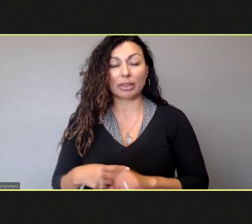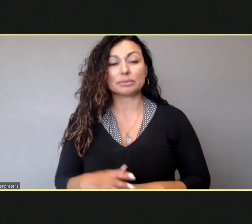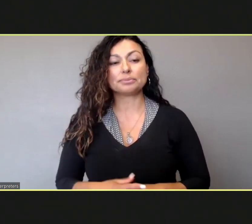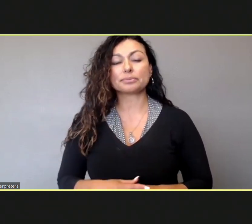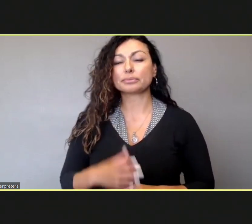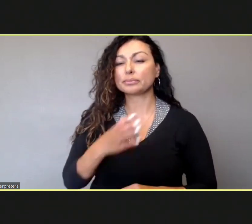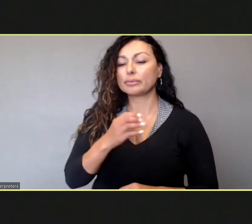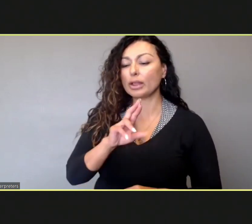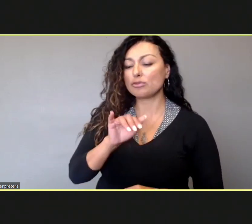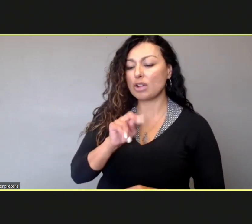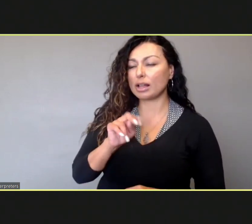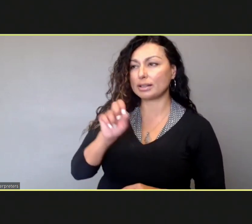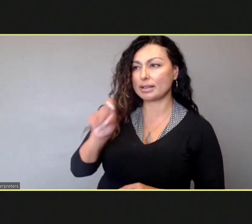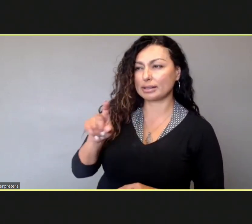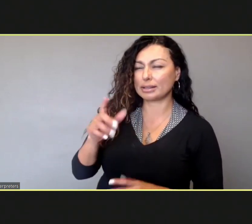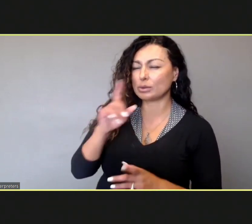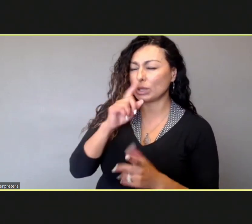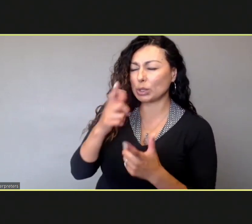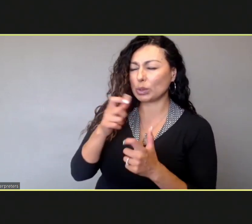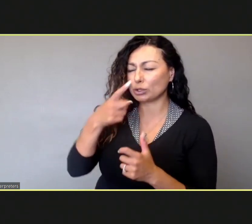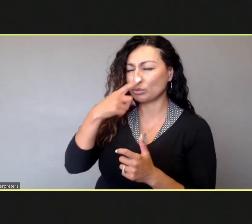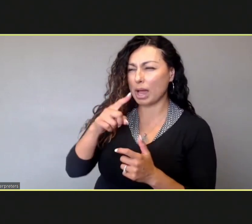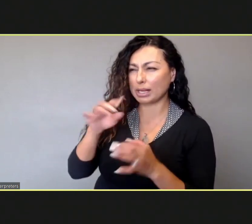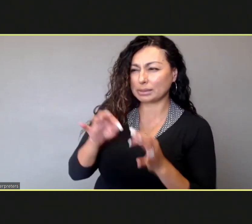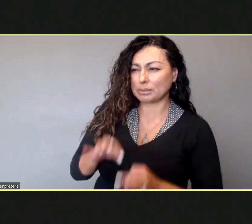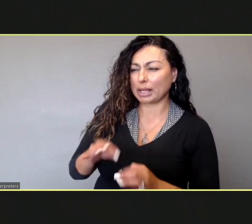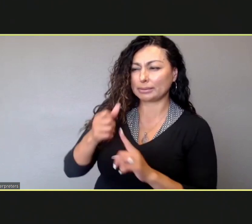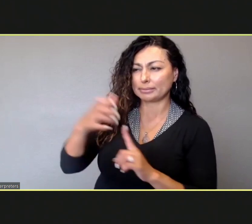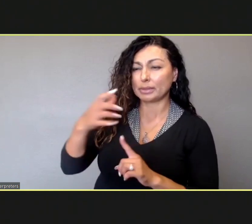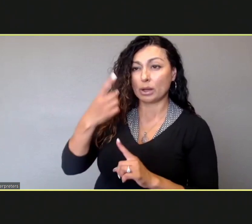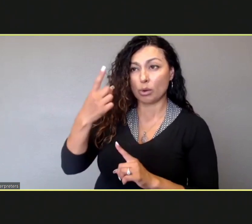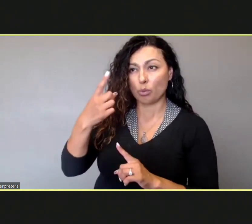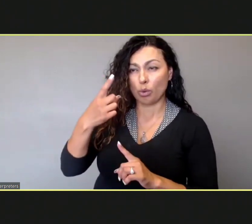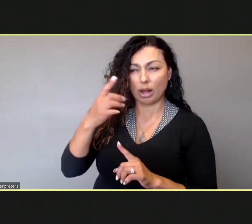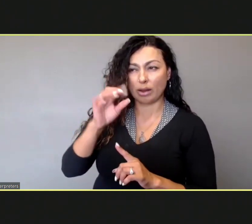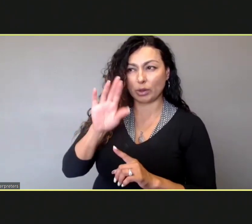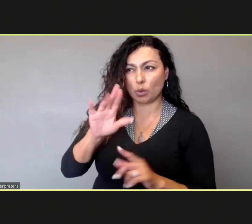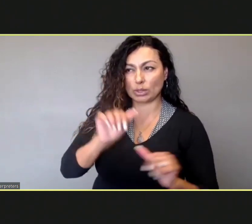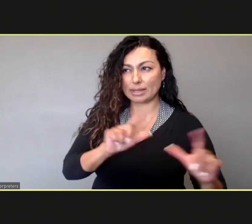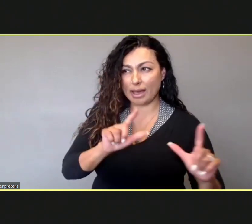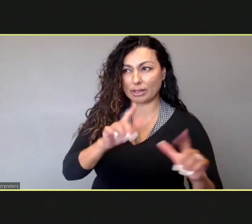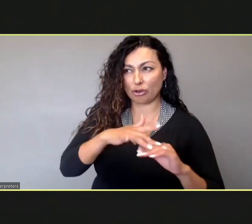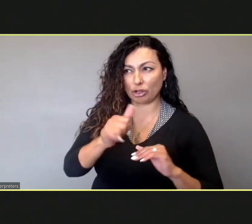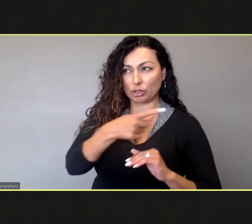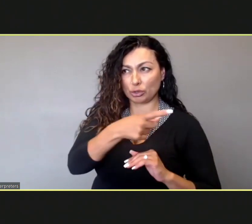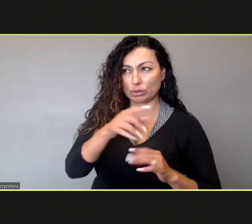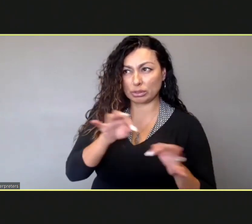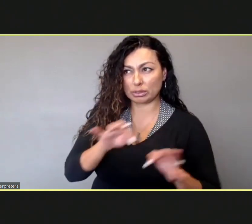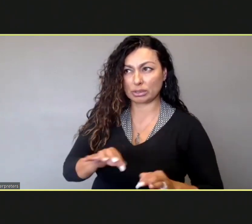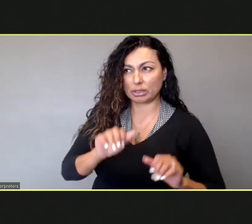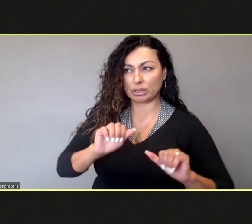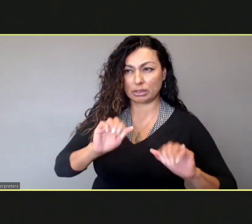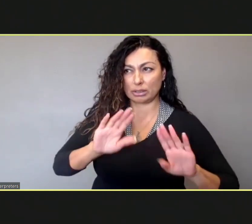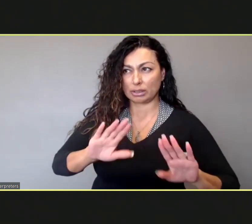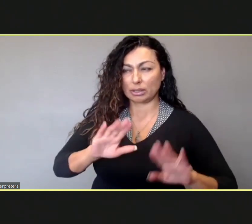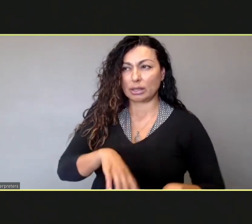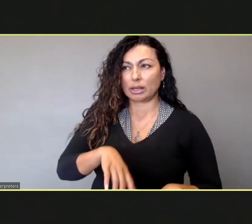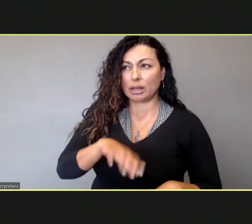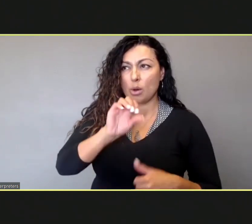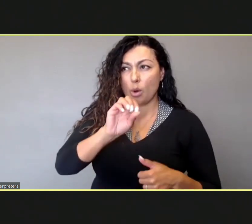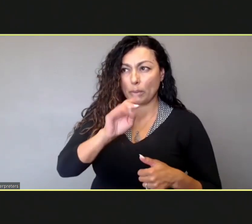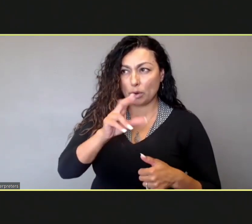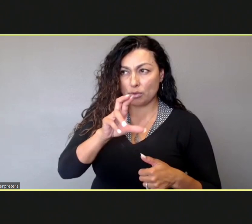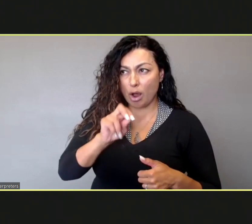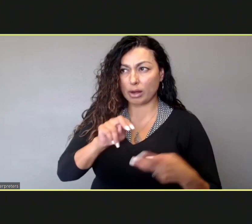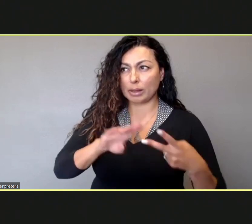don't mind explaining in some detail, earlier on one of your slides, when you had the Omicron BA.5 and another variant, you